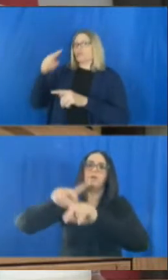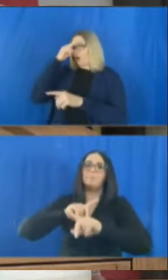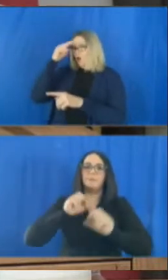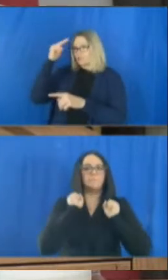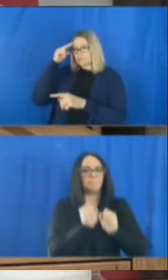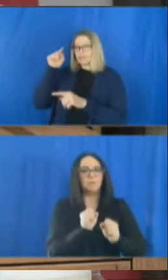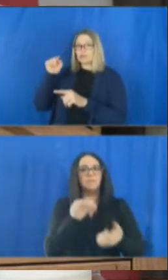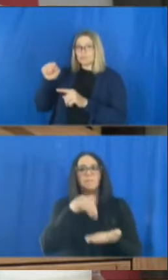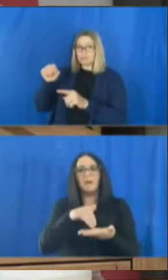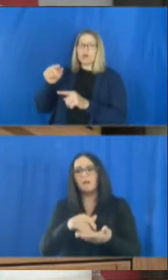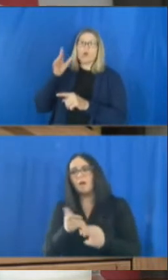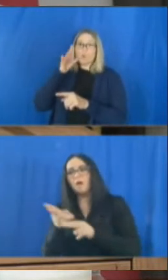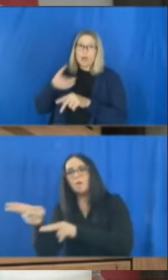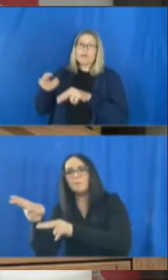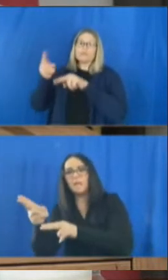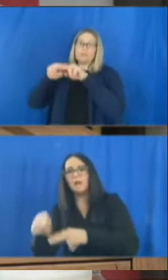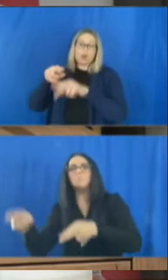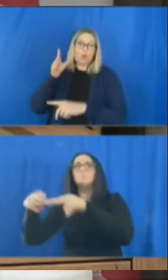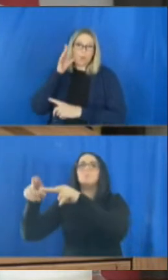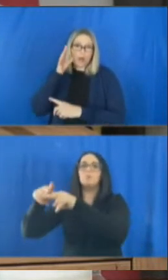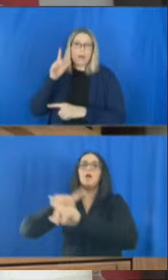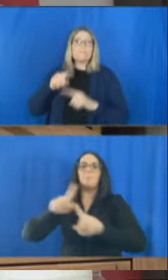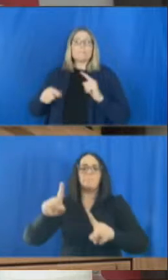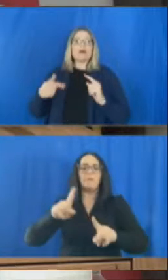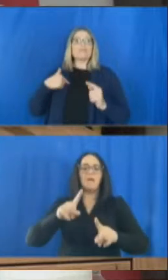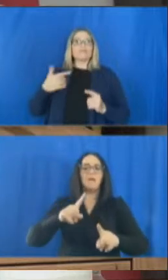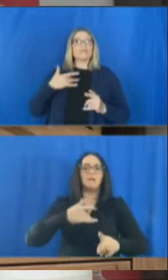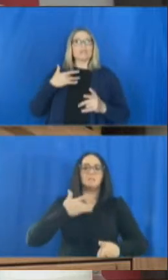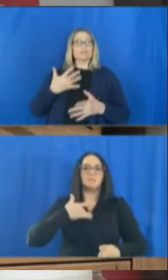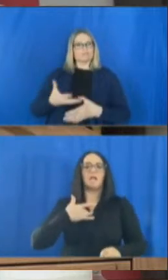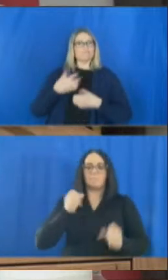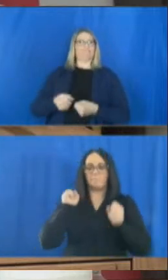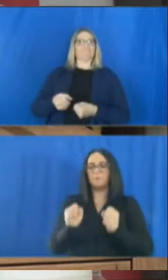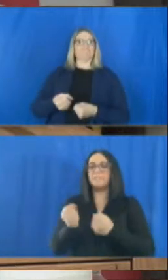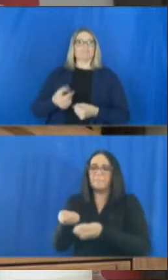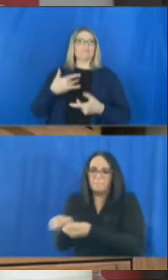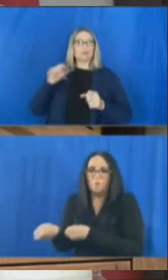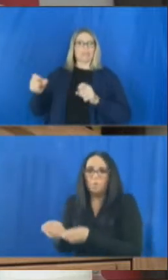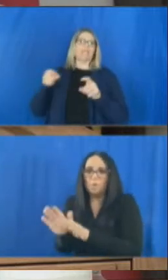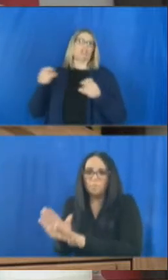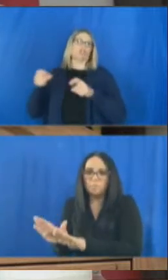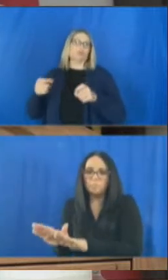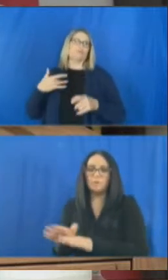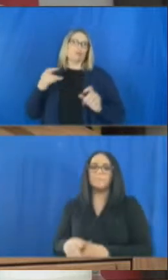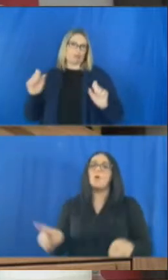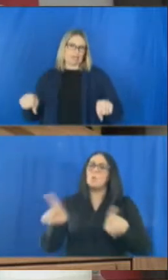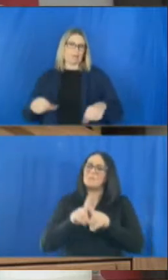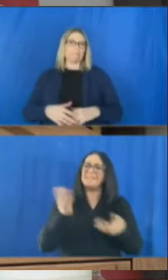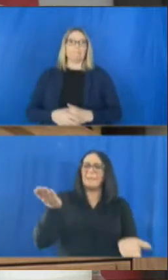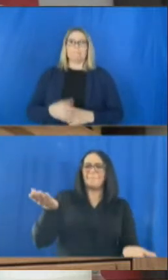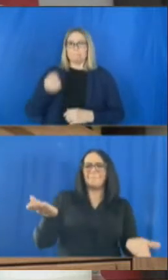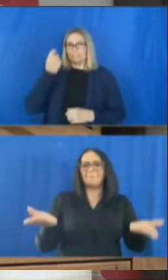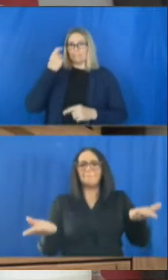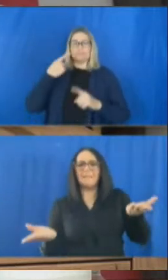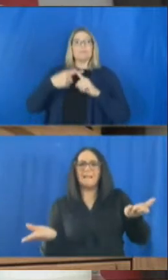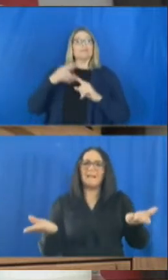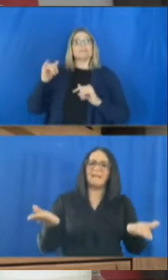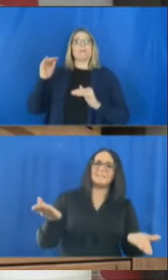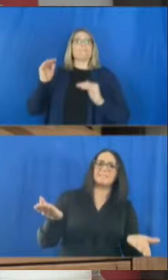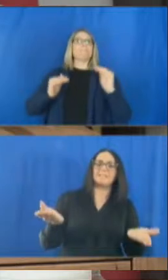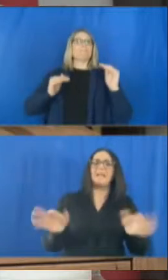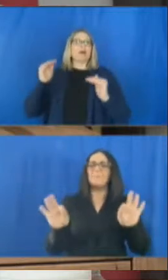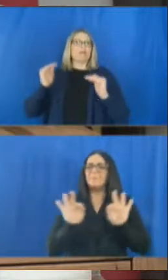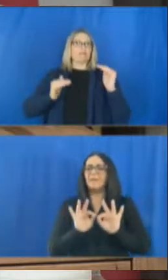would say, actions in relation to people getting really tired of COVID, also with getting their schools back, getting team sports